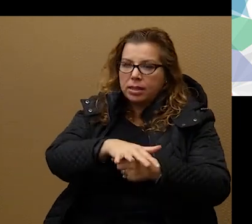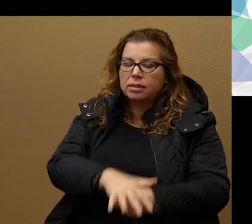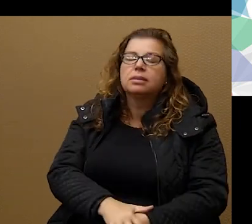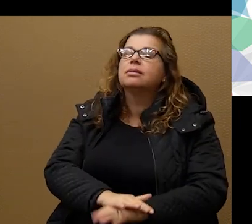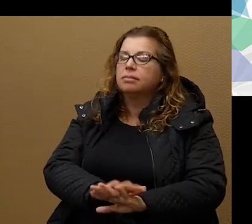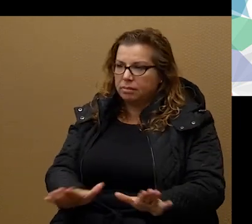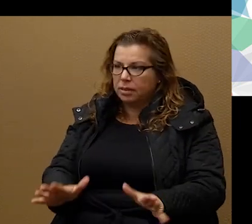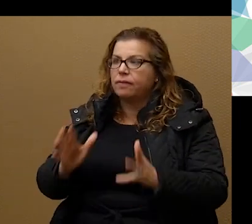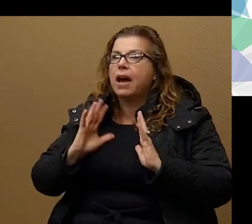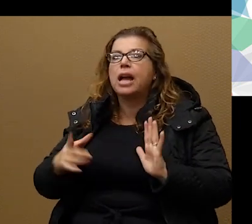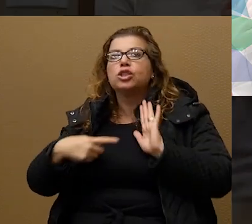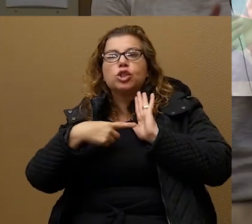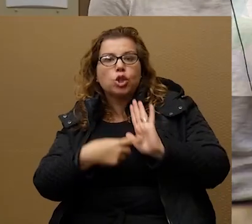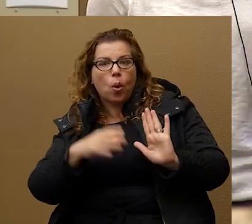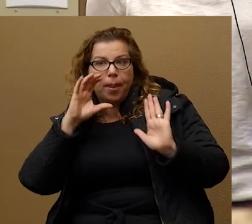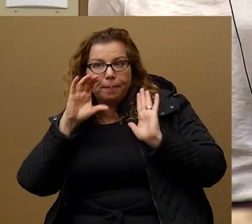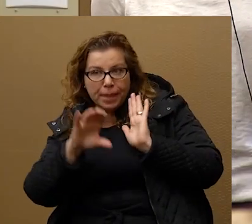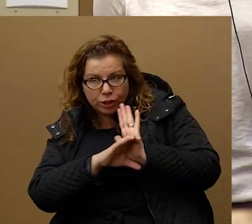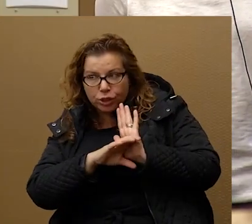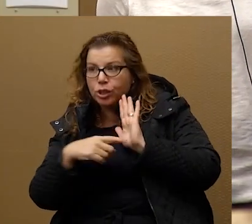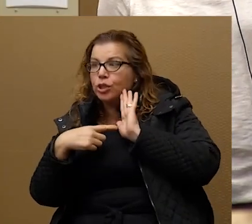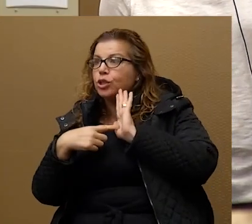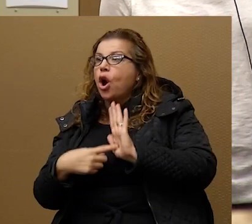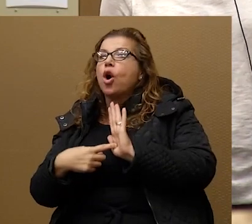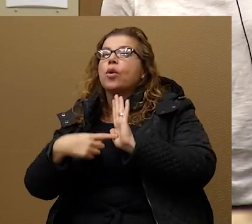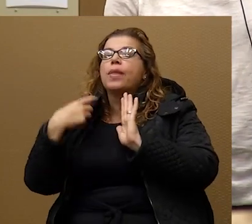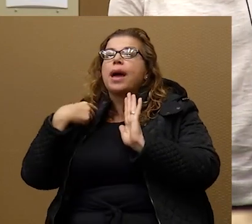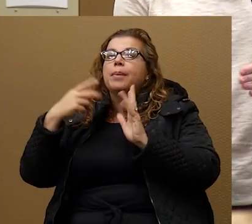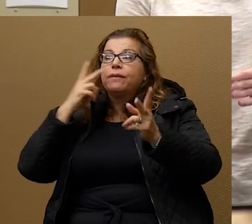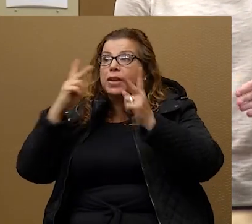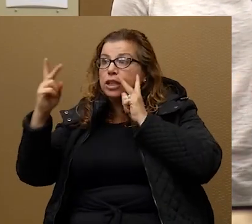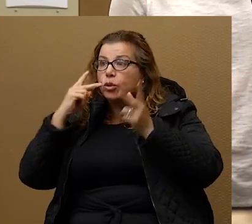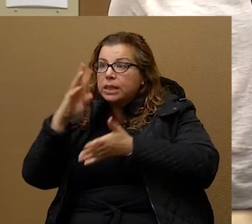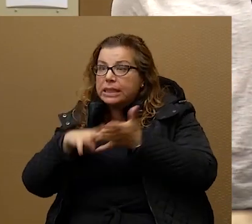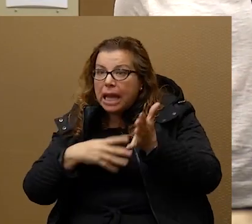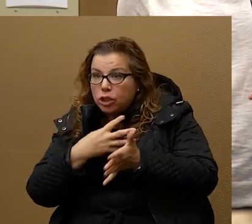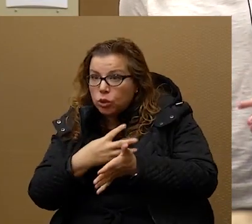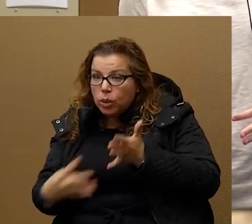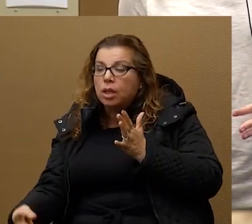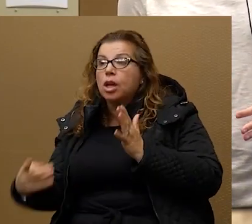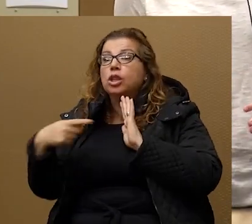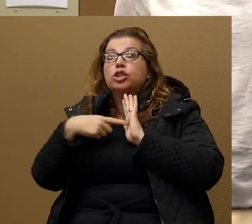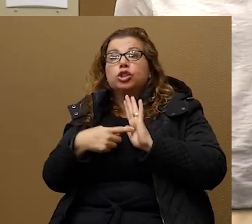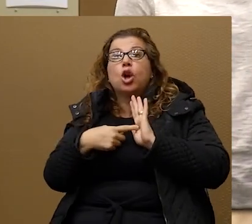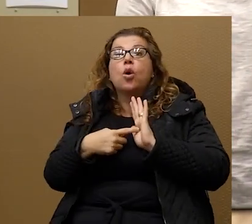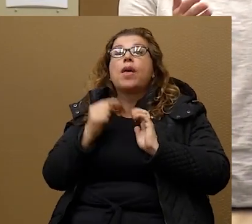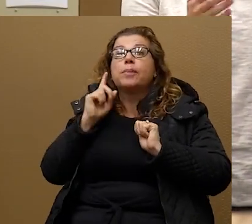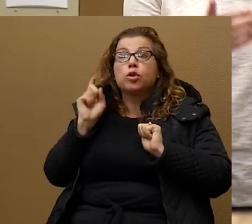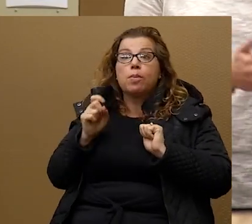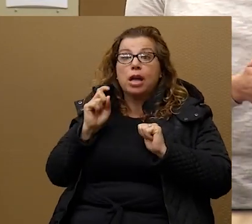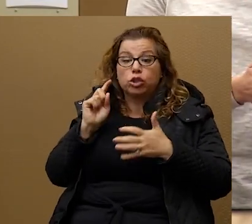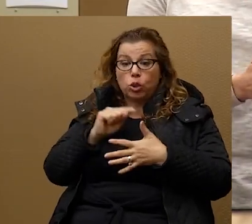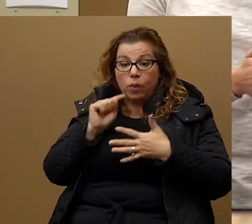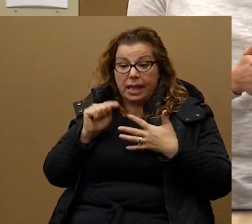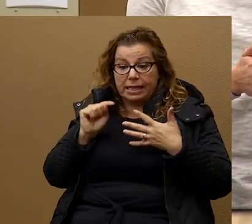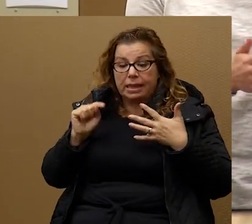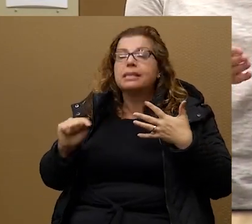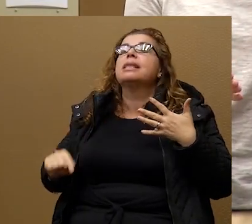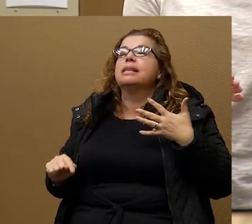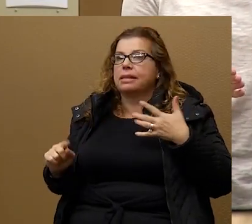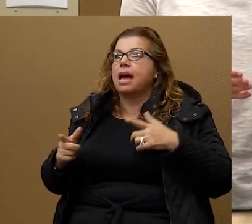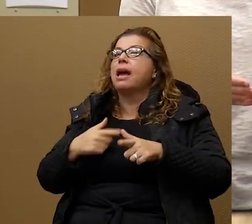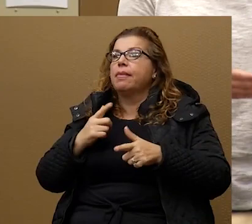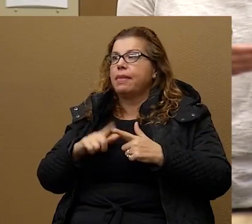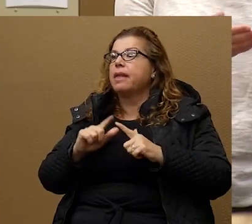that visual schedule or that visual structure of these are the tasks that have to be done, and